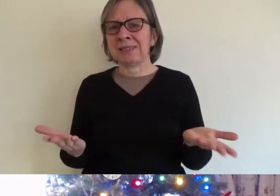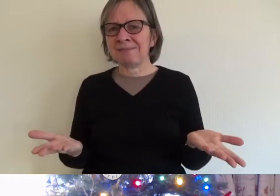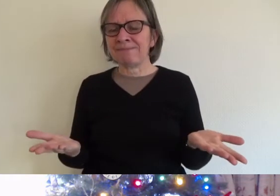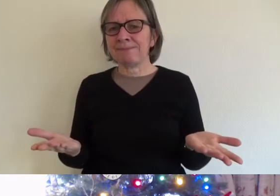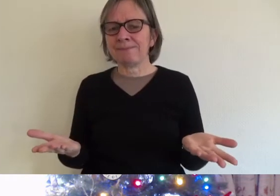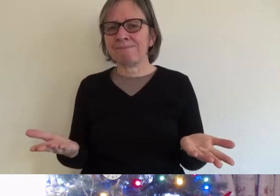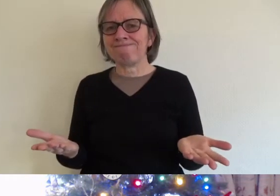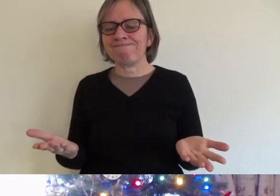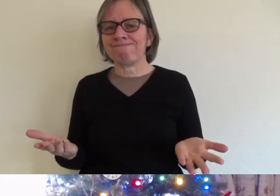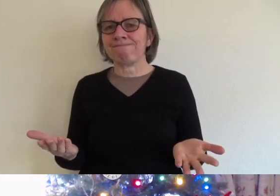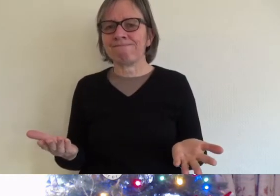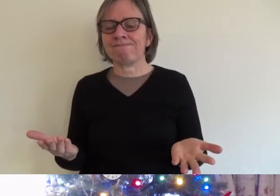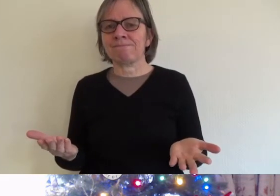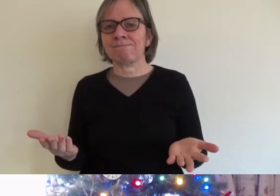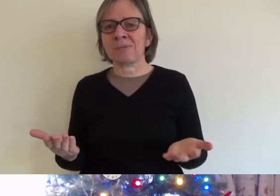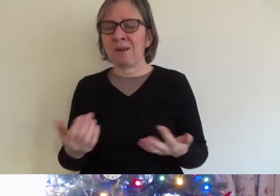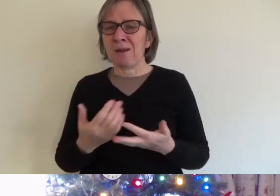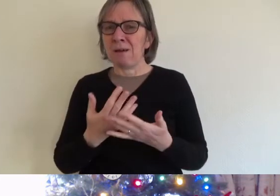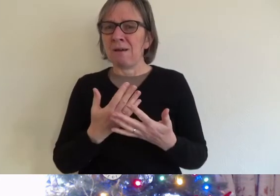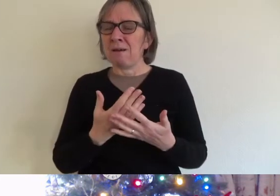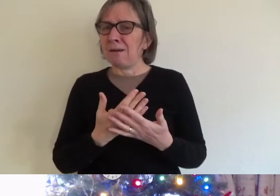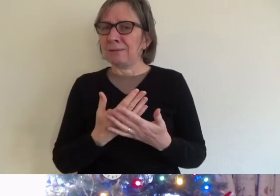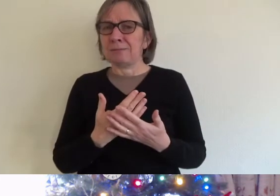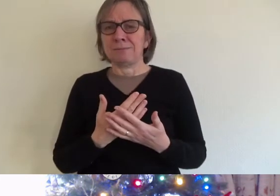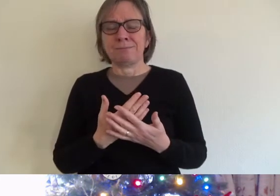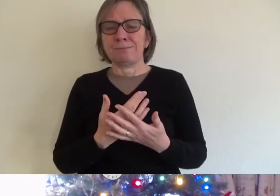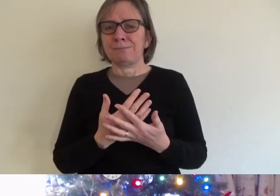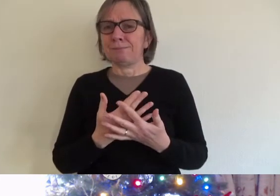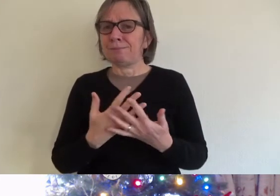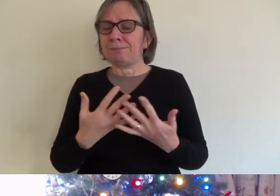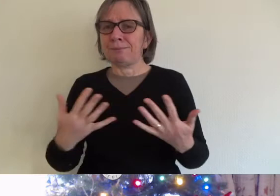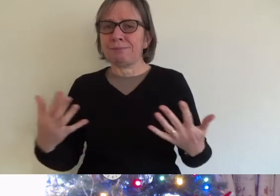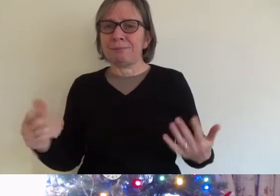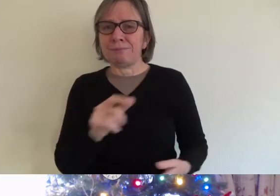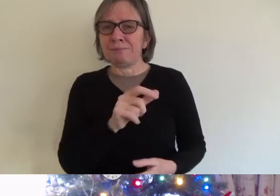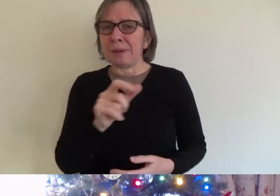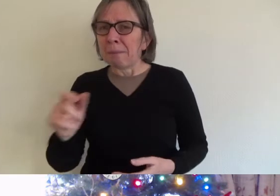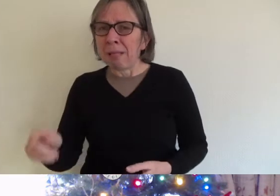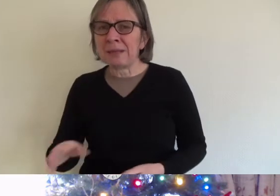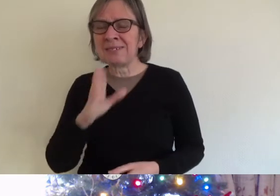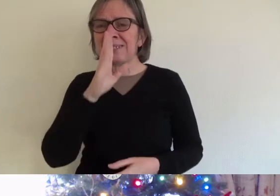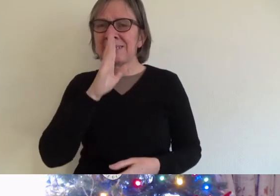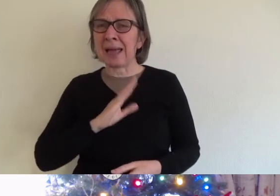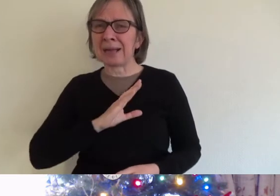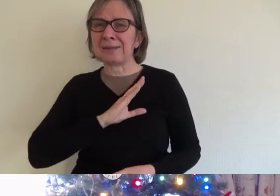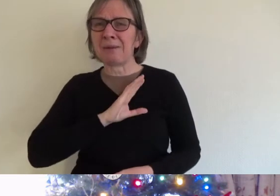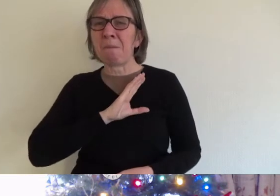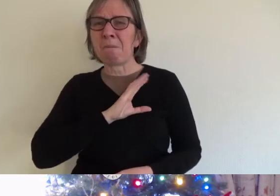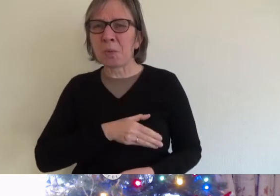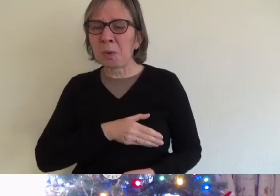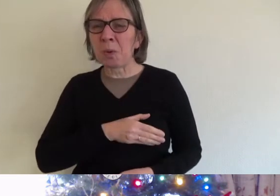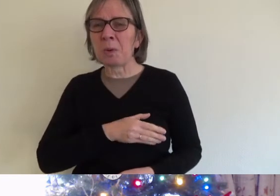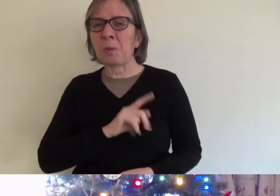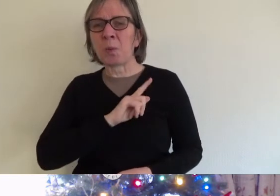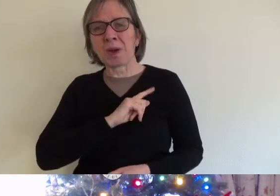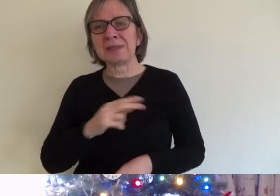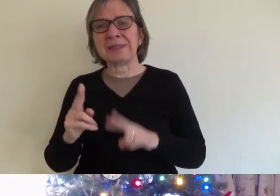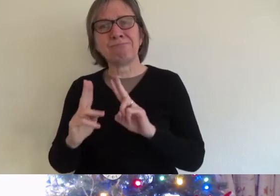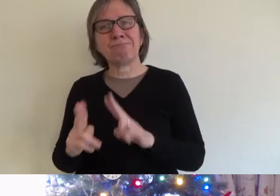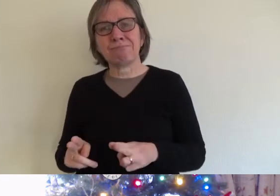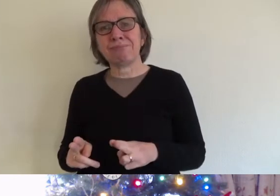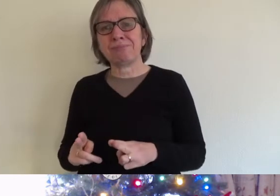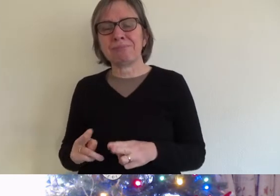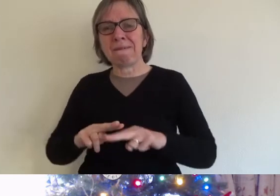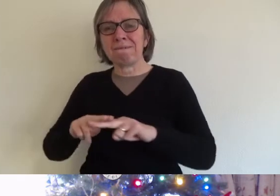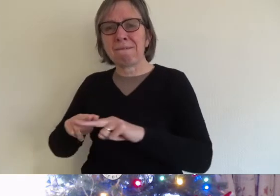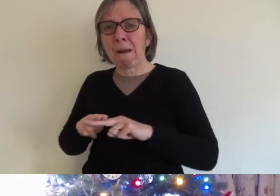And there are so many people across our nation, across our world, who are mourning because there is somebody missing this Christmas who they